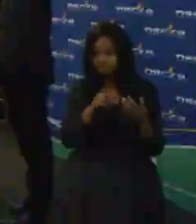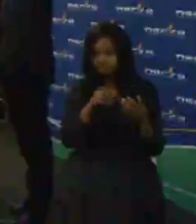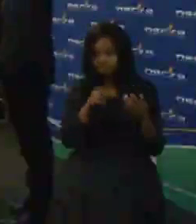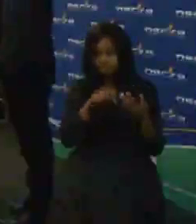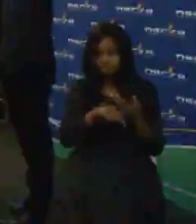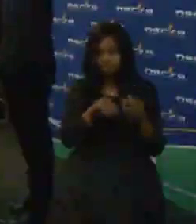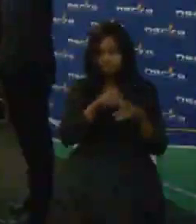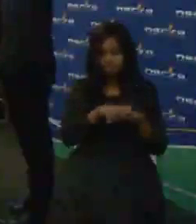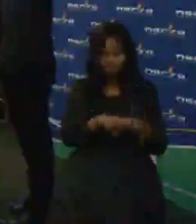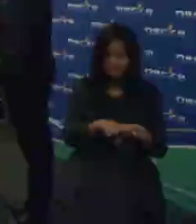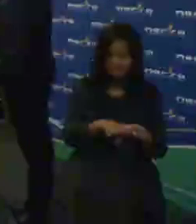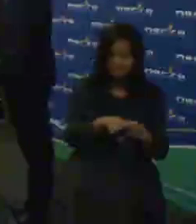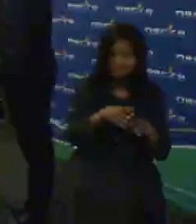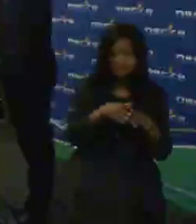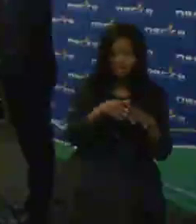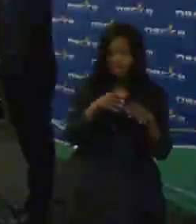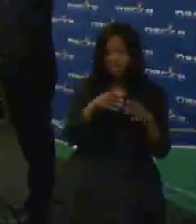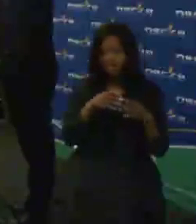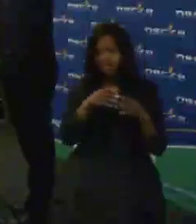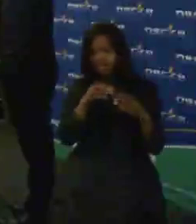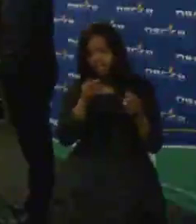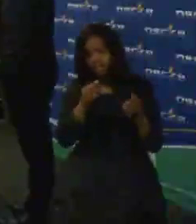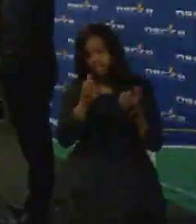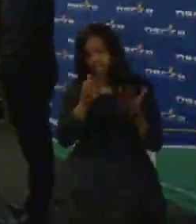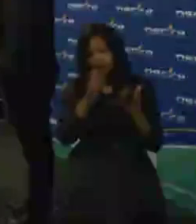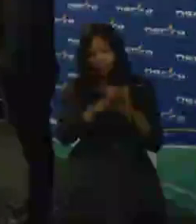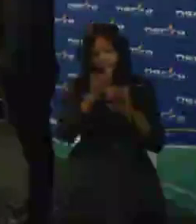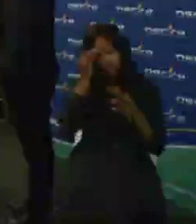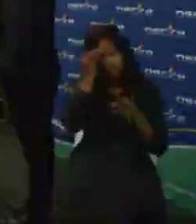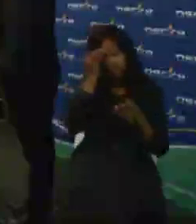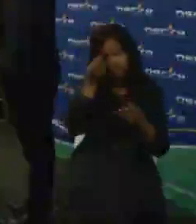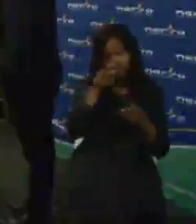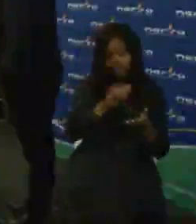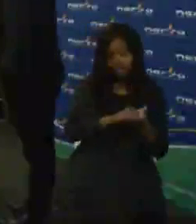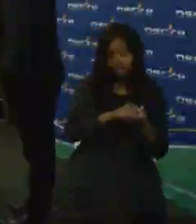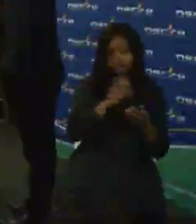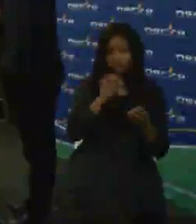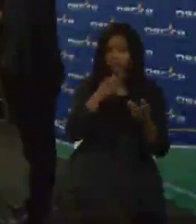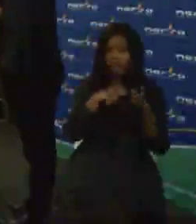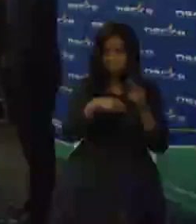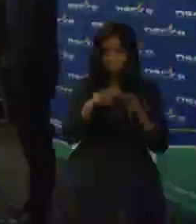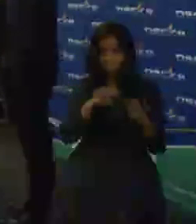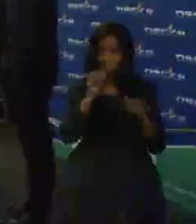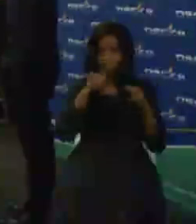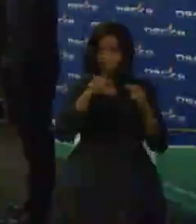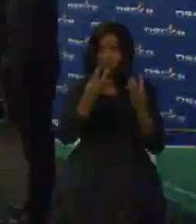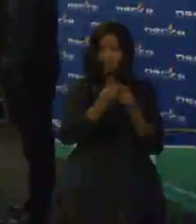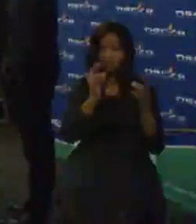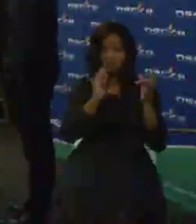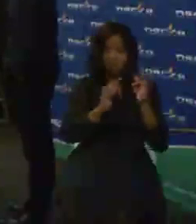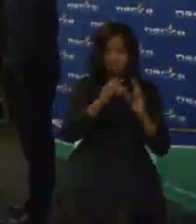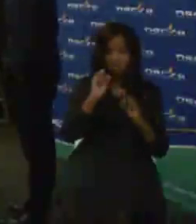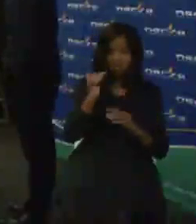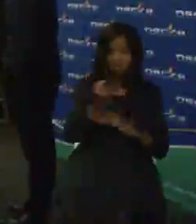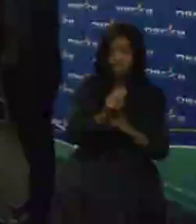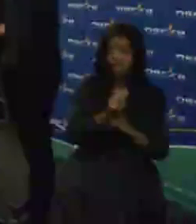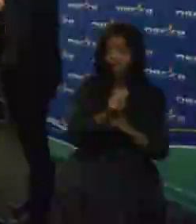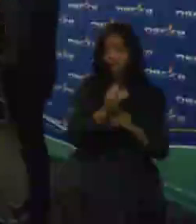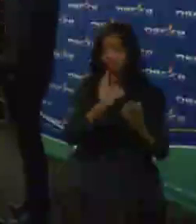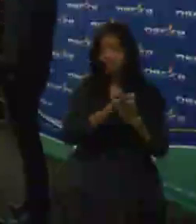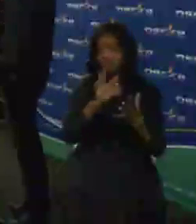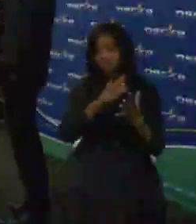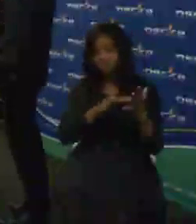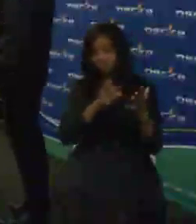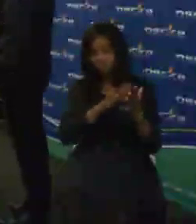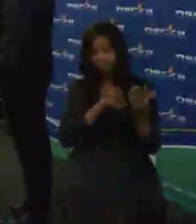group. And in acknowledgement for that, there is a resellers agreement that is in place with the city of Johannesburg. It amounts